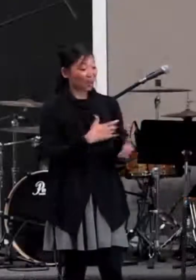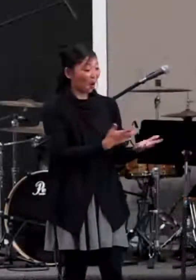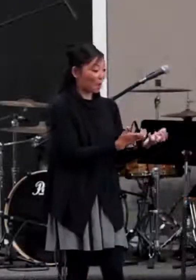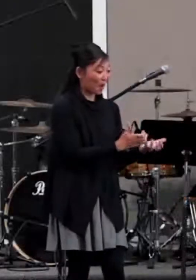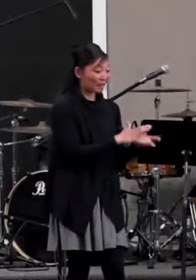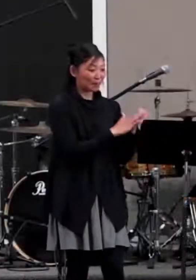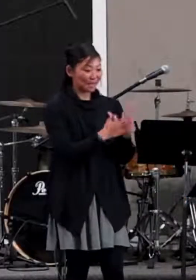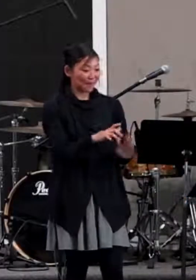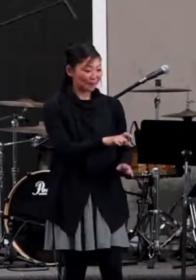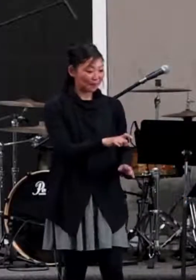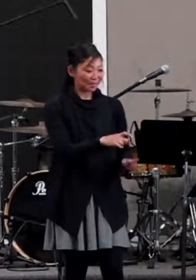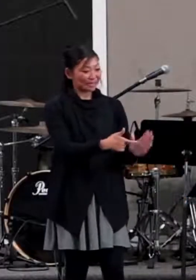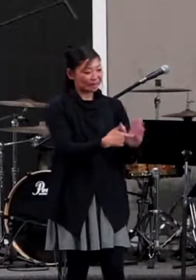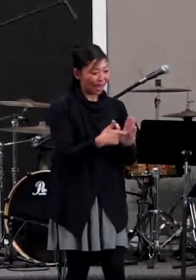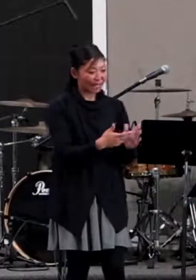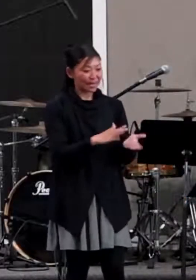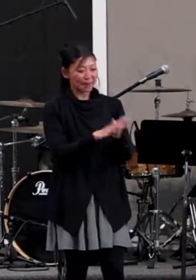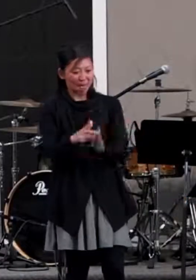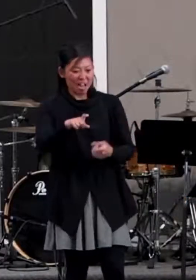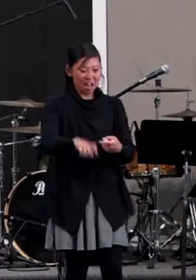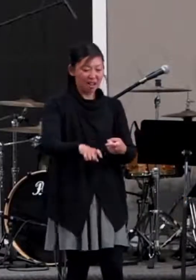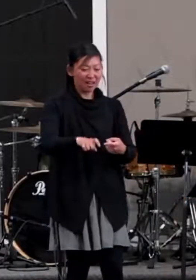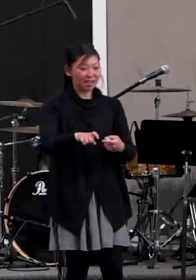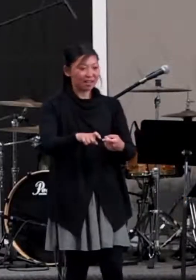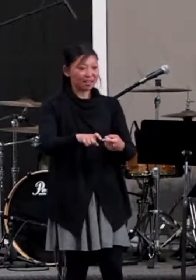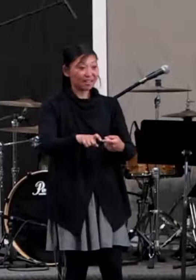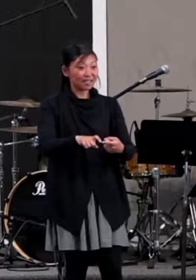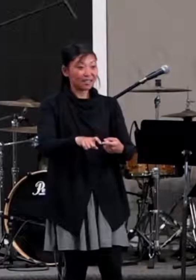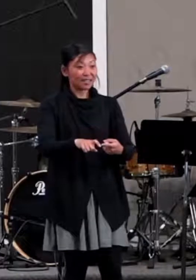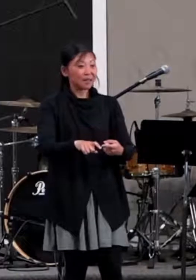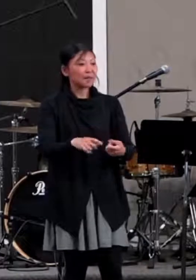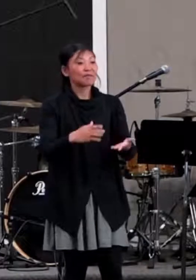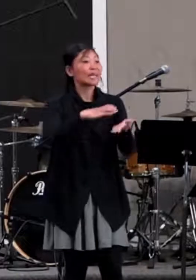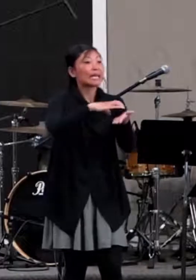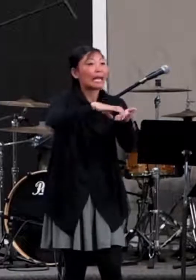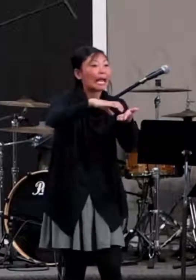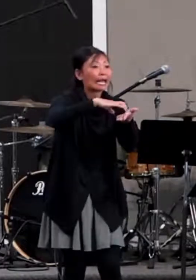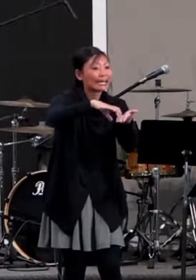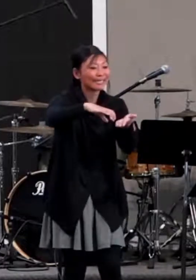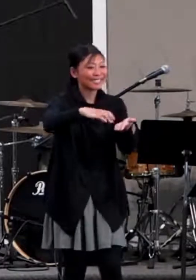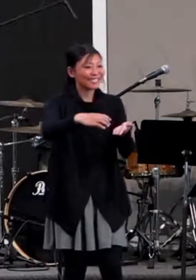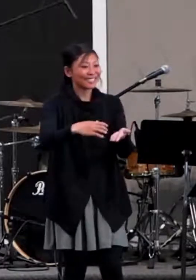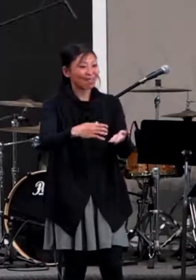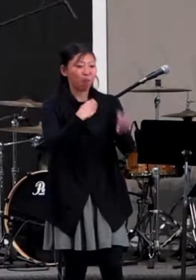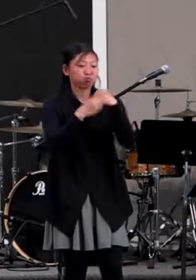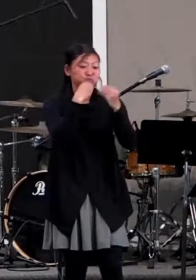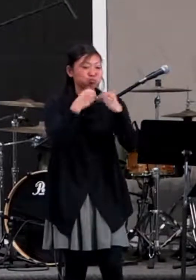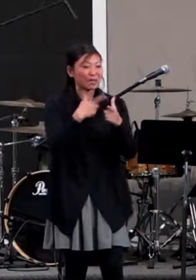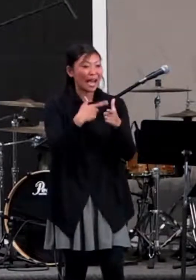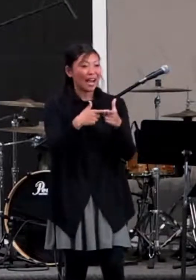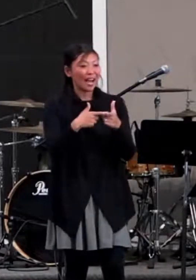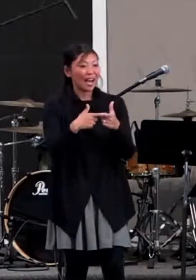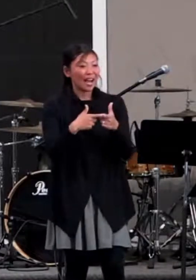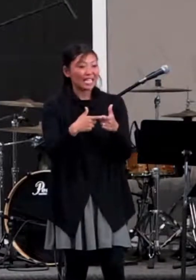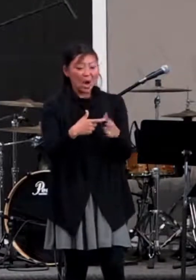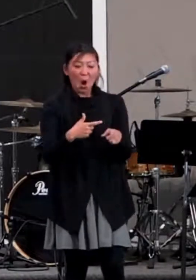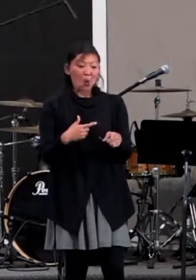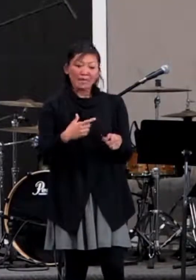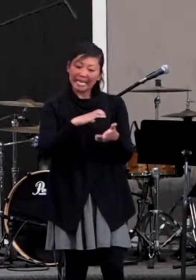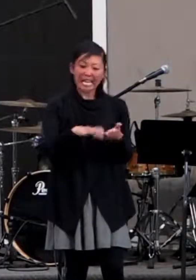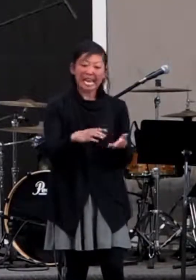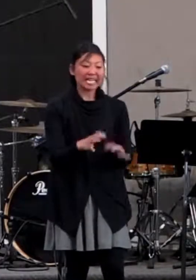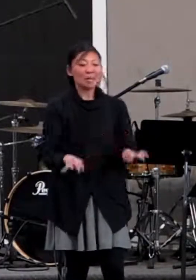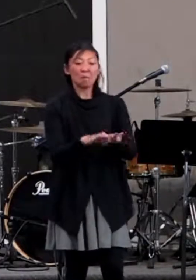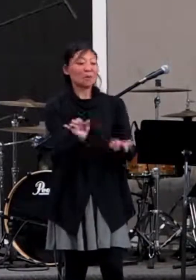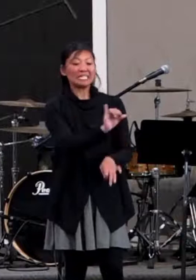into needs when we take something that we want, like cake, and we turn it to the level of air or oxygen that we need in